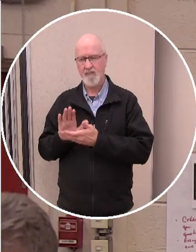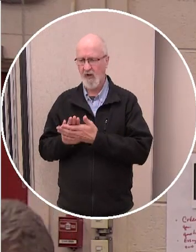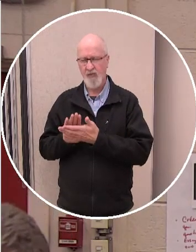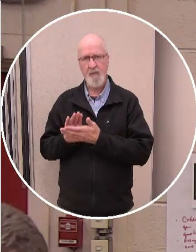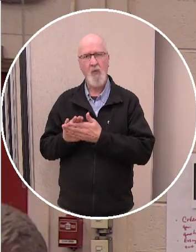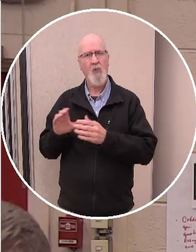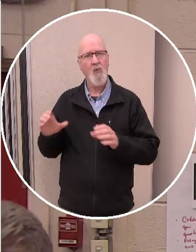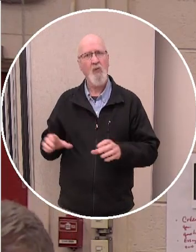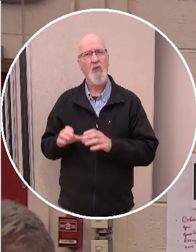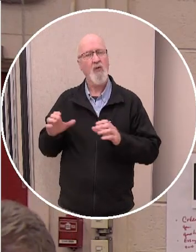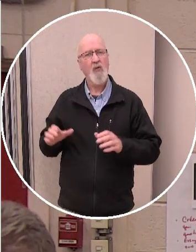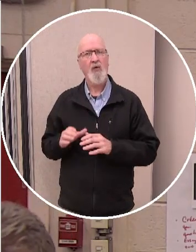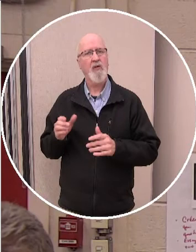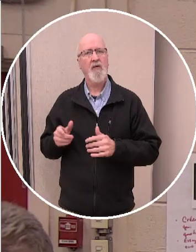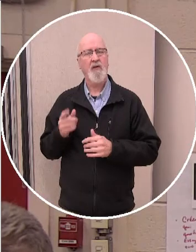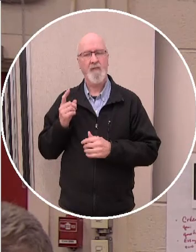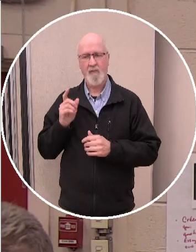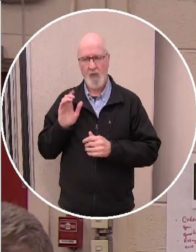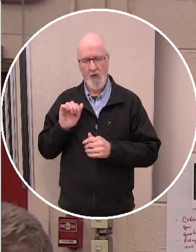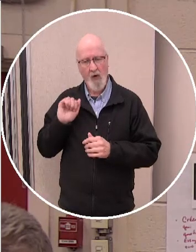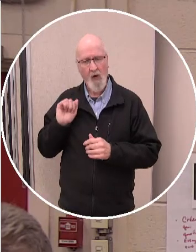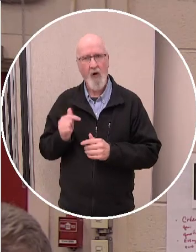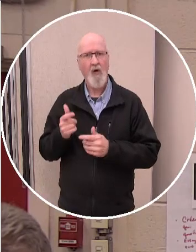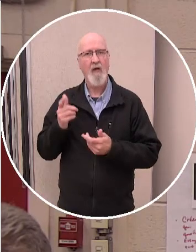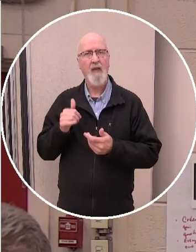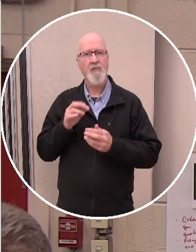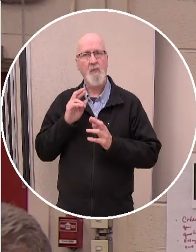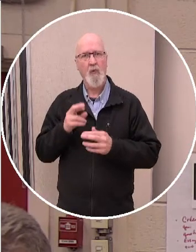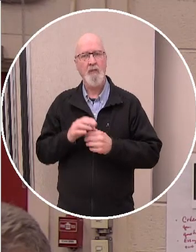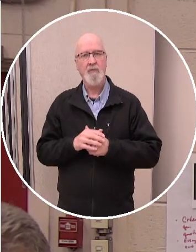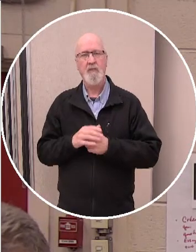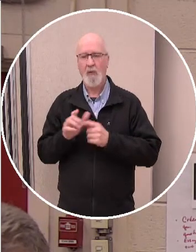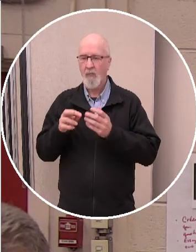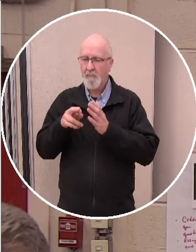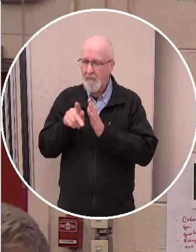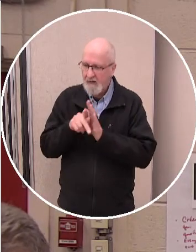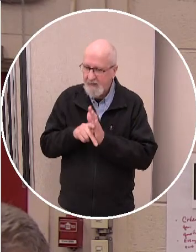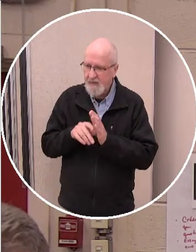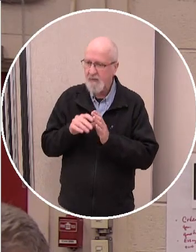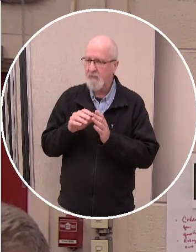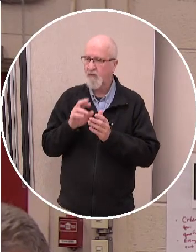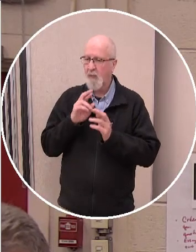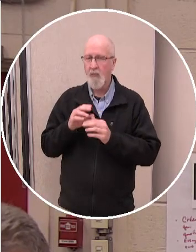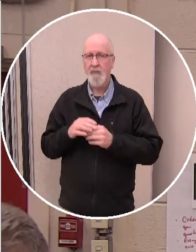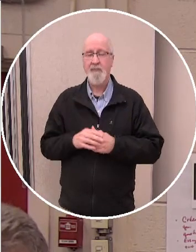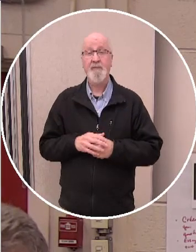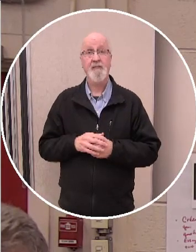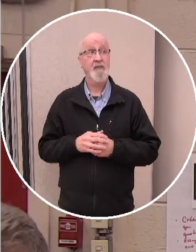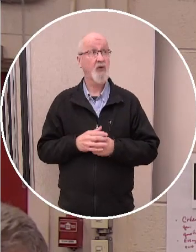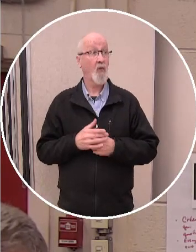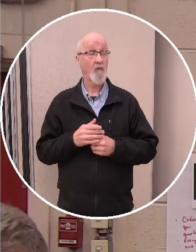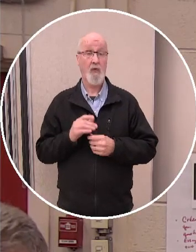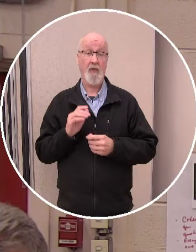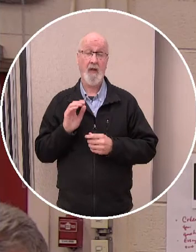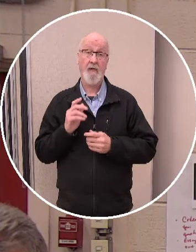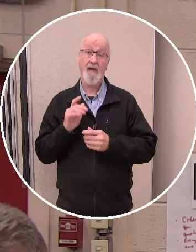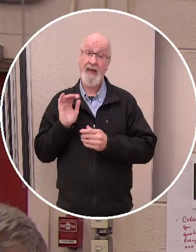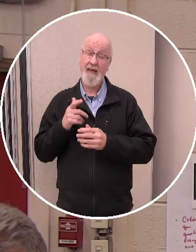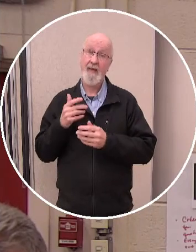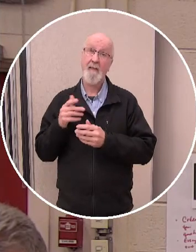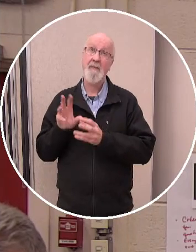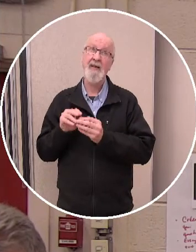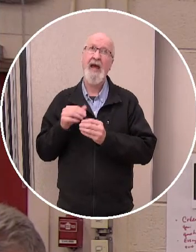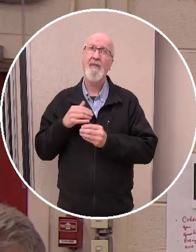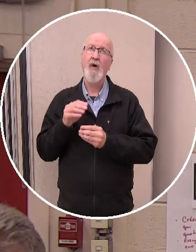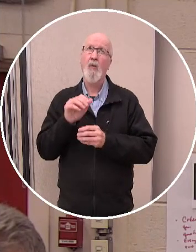and the yeoman work on these issues and these policies. At this particular meeting, besides the work plan, there were